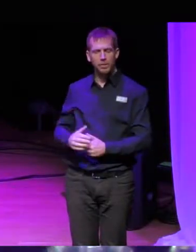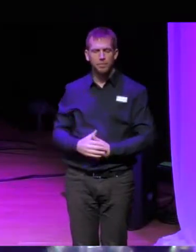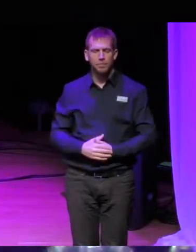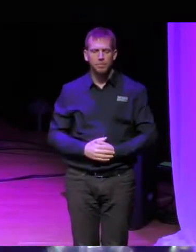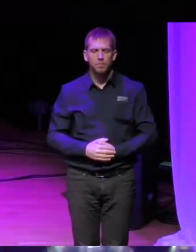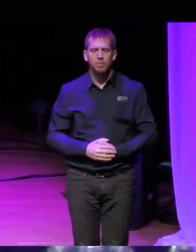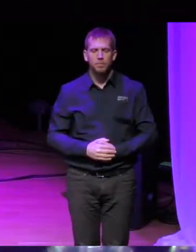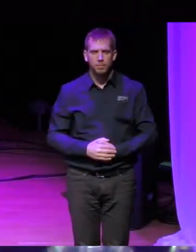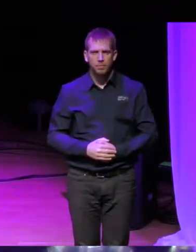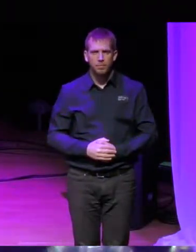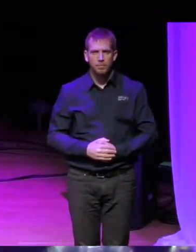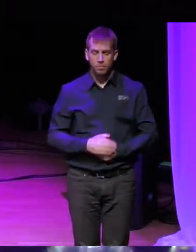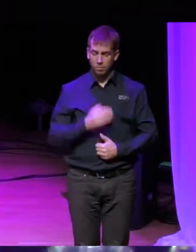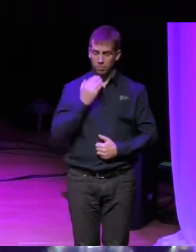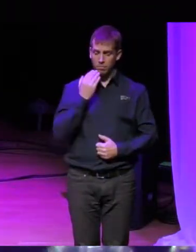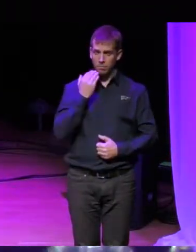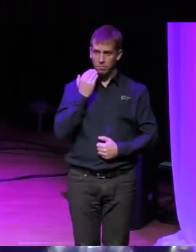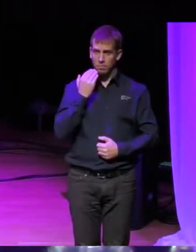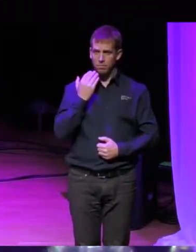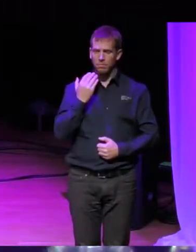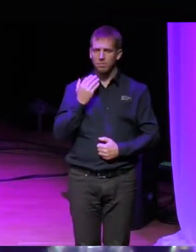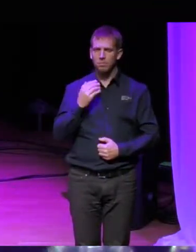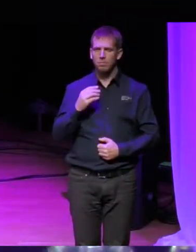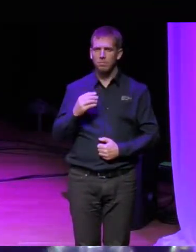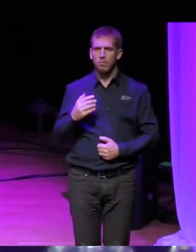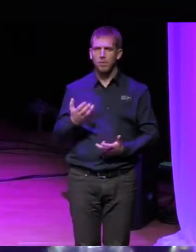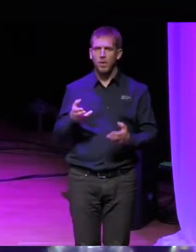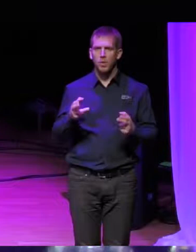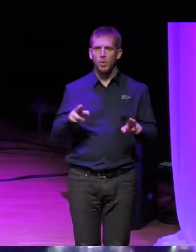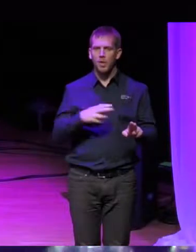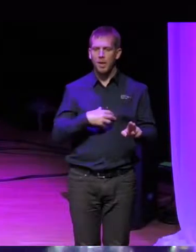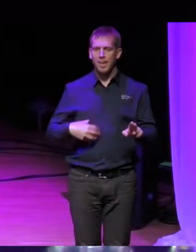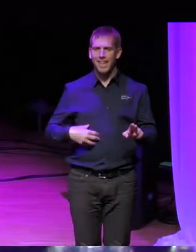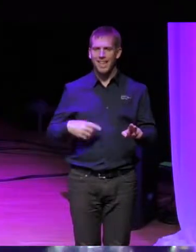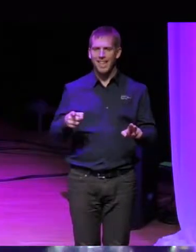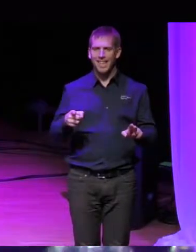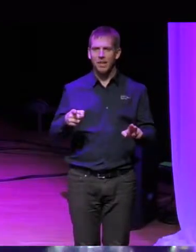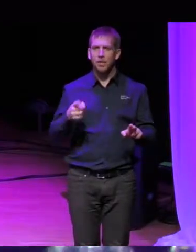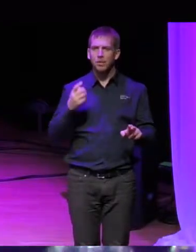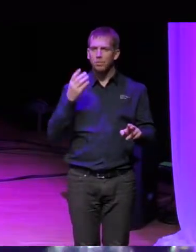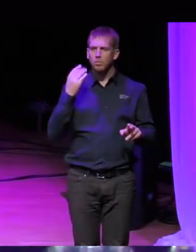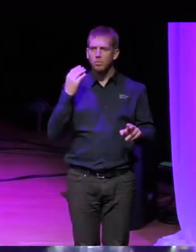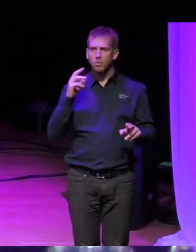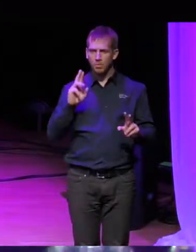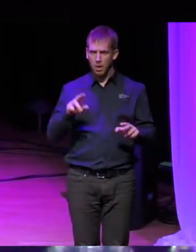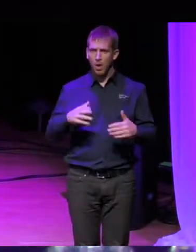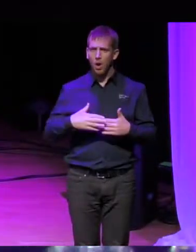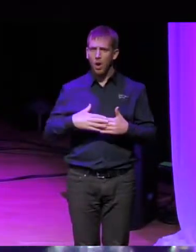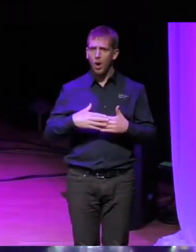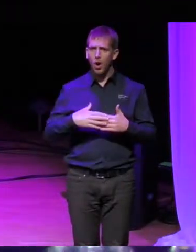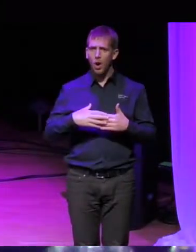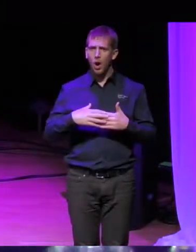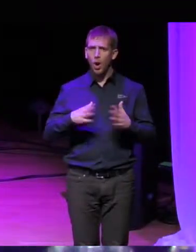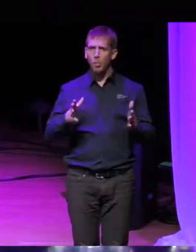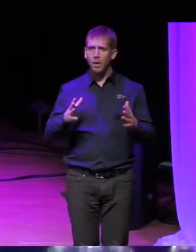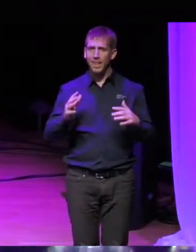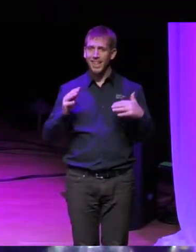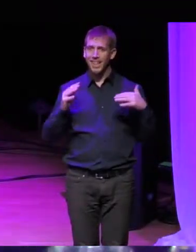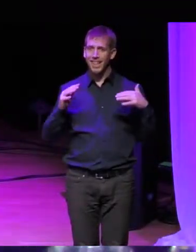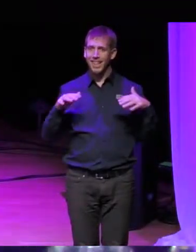as a reply, quite recently, the Ministry of Justice more or less declared war on the ACLU